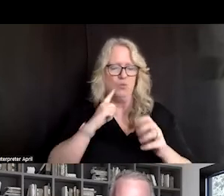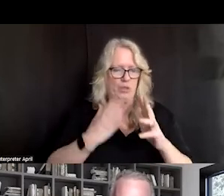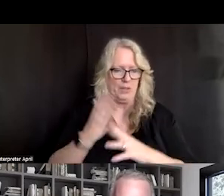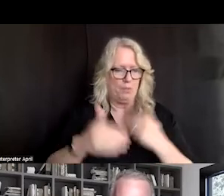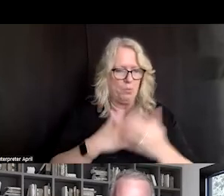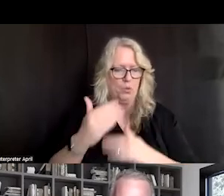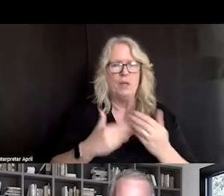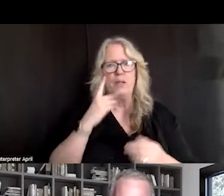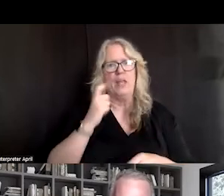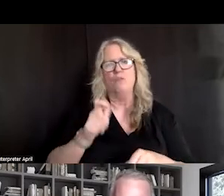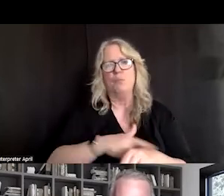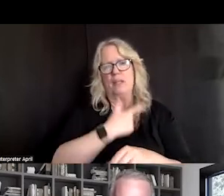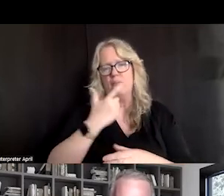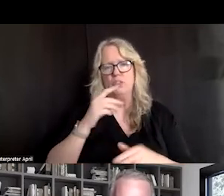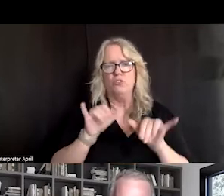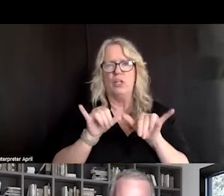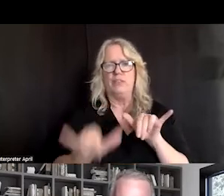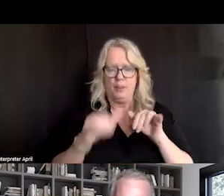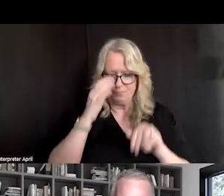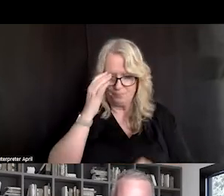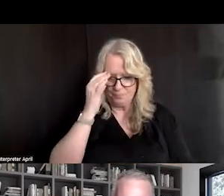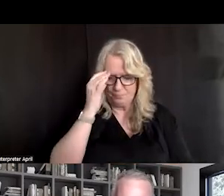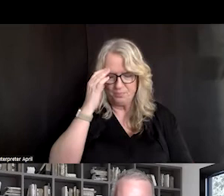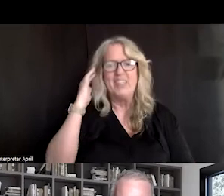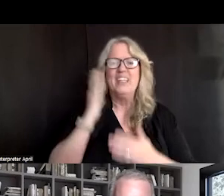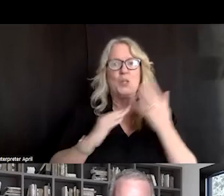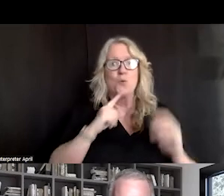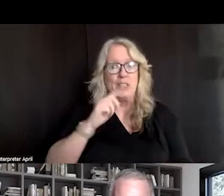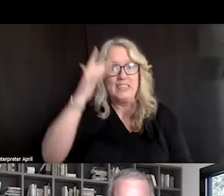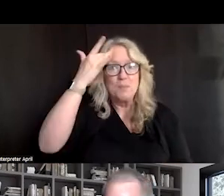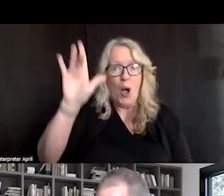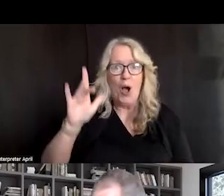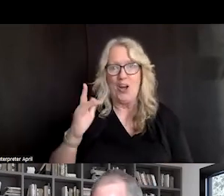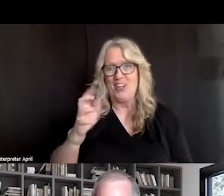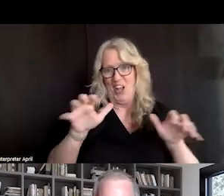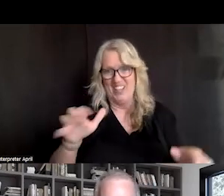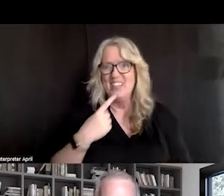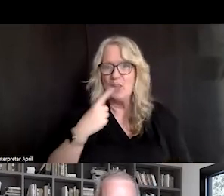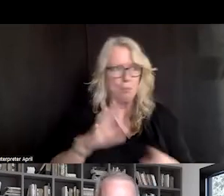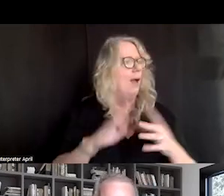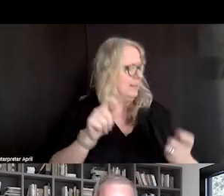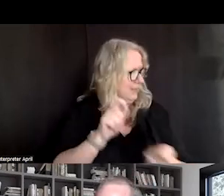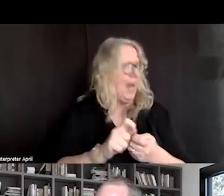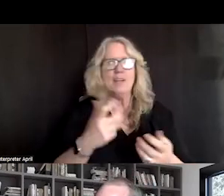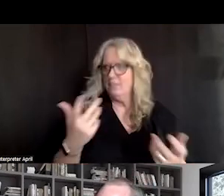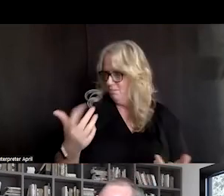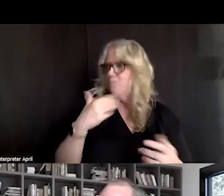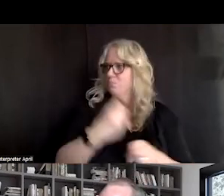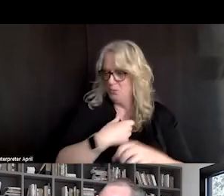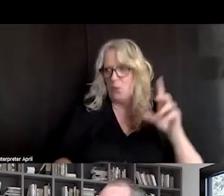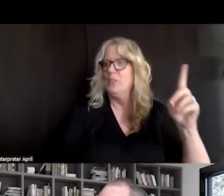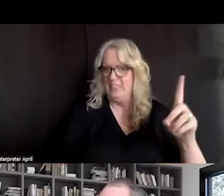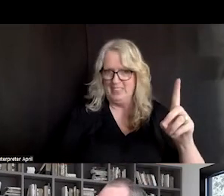your average length of stay. Wow, and we also have an extremely smart audience who said the exact same thing. Exactly. So we're going to go with D. We're going with